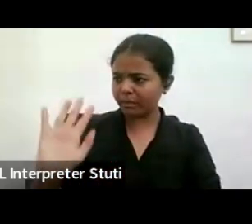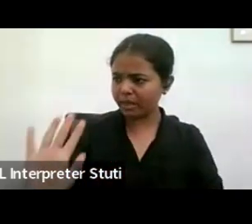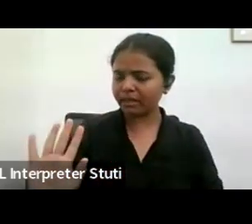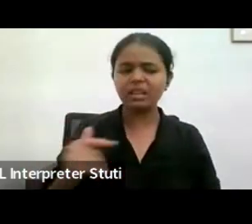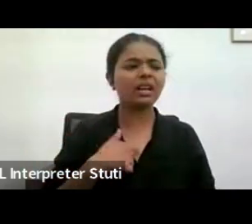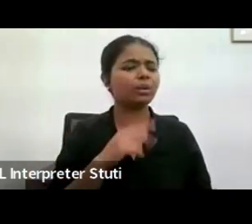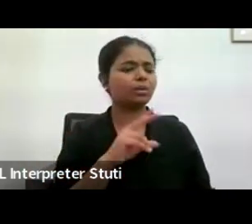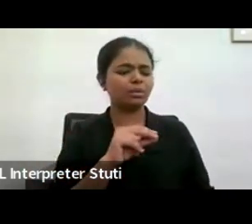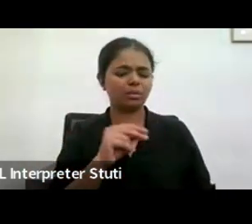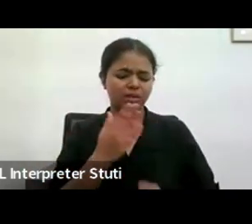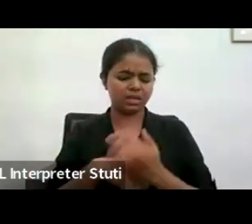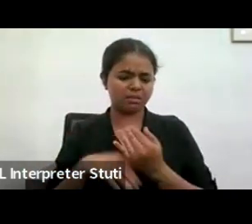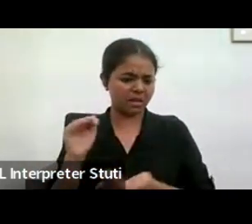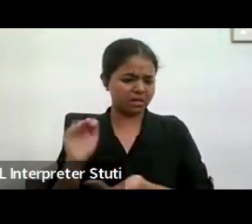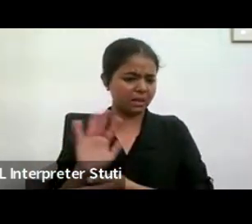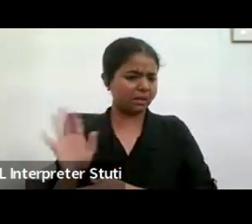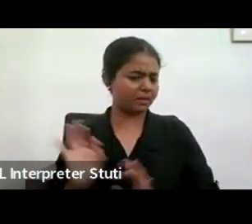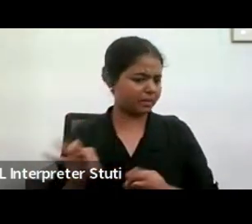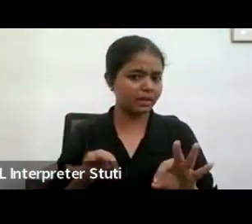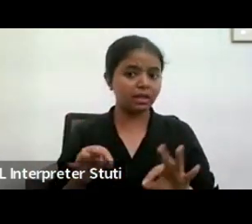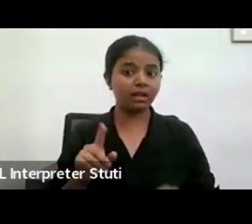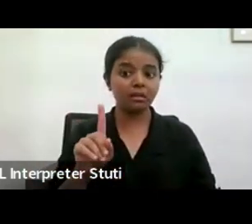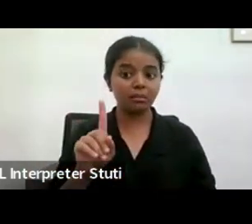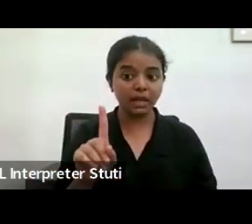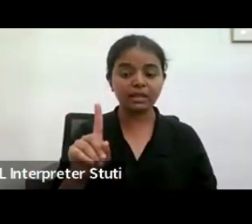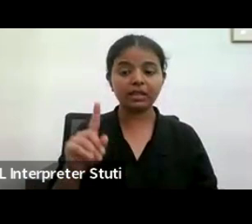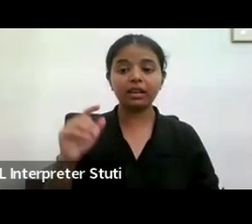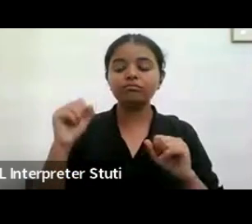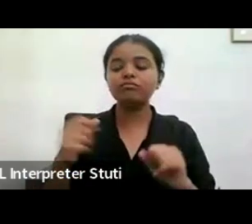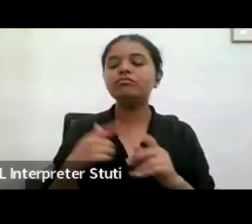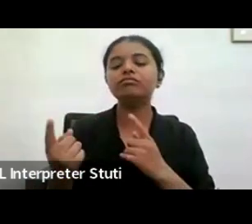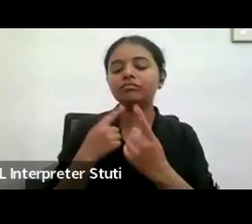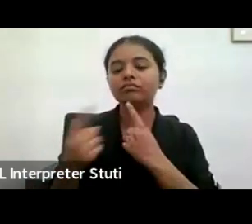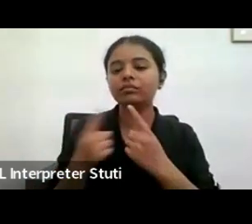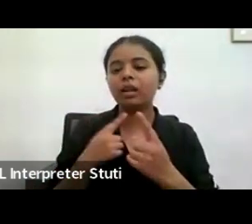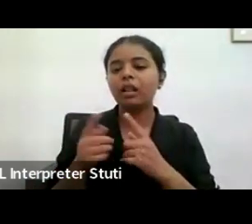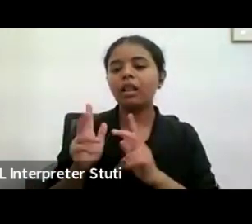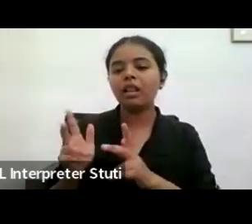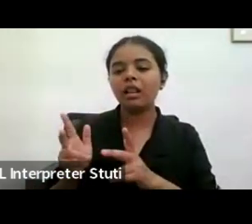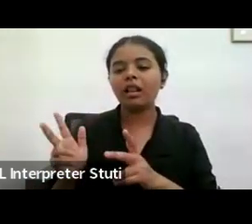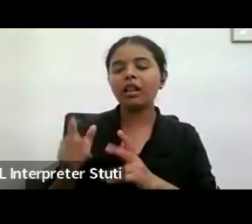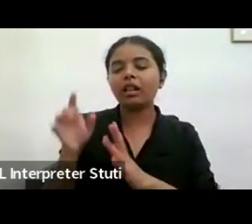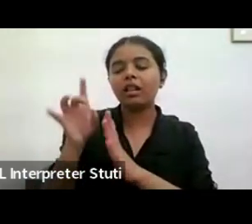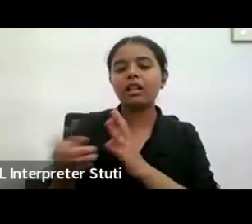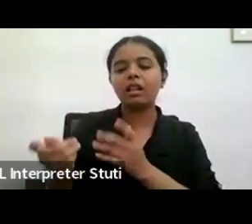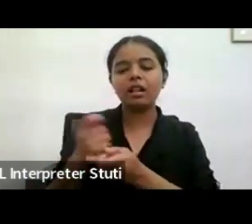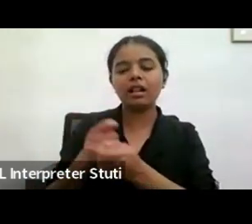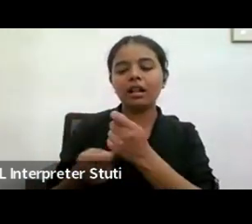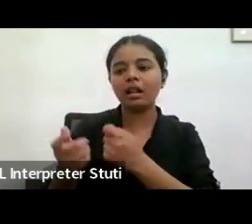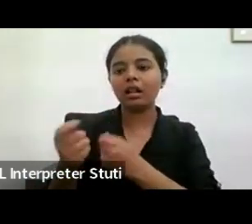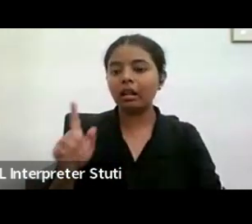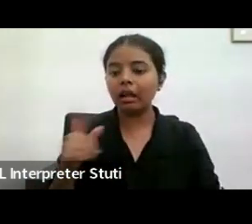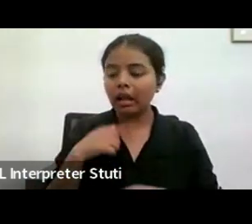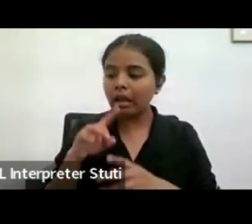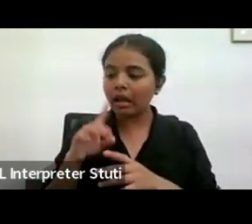nobody here. But when you actually sit and you talk and you start your work, you will find there are many children with